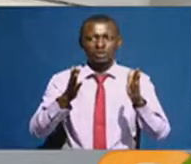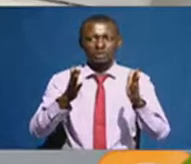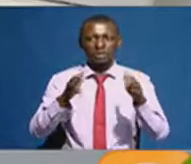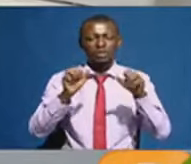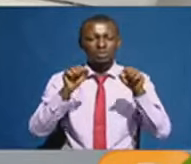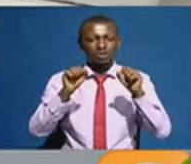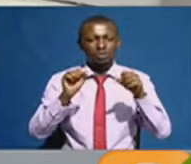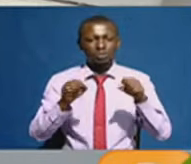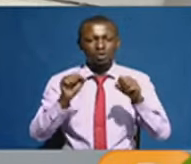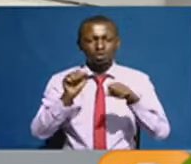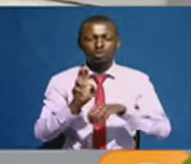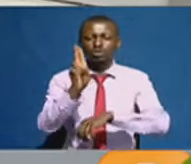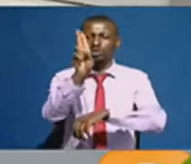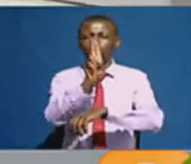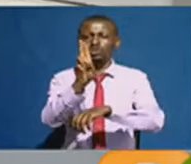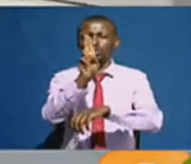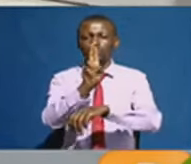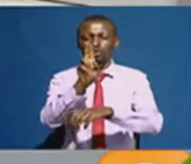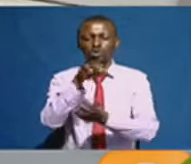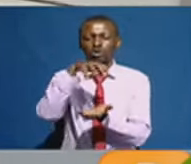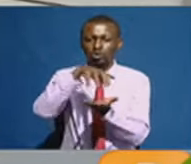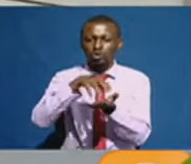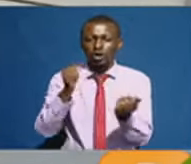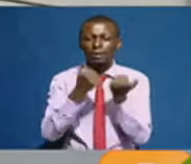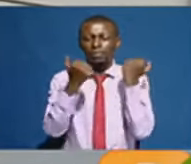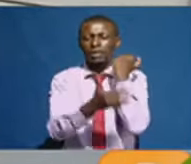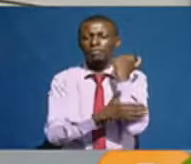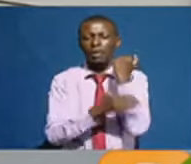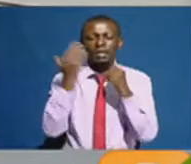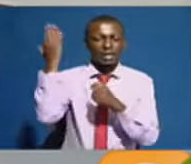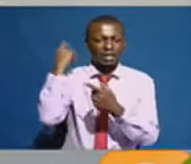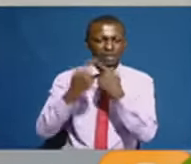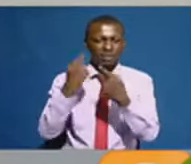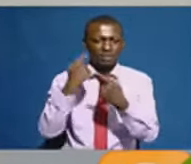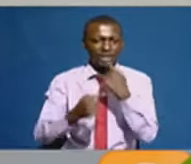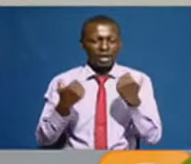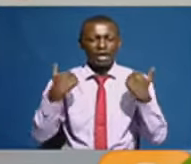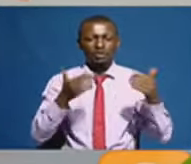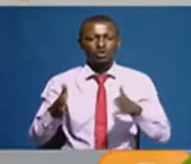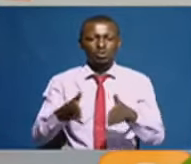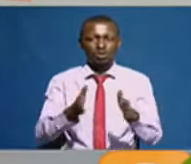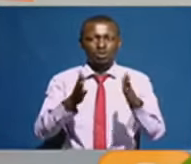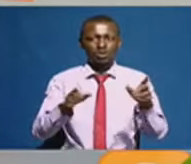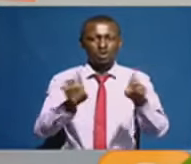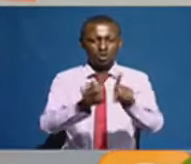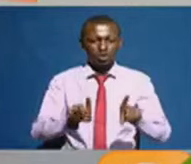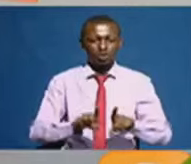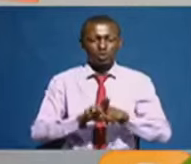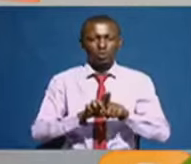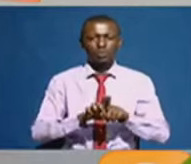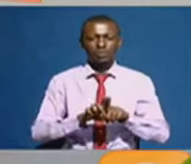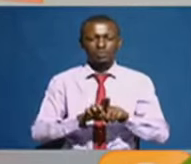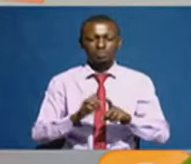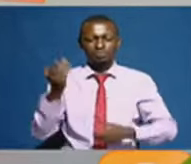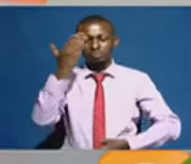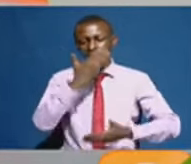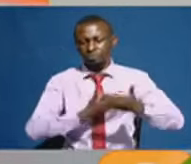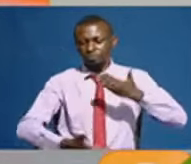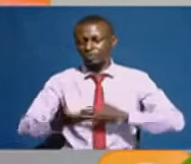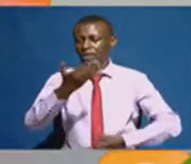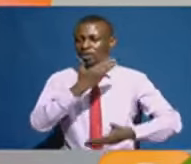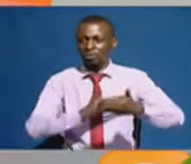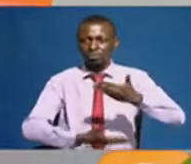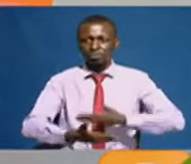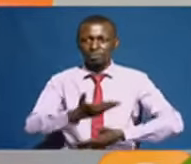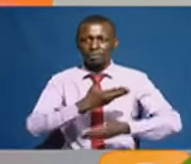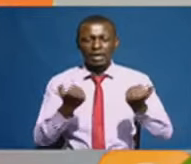of a bad situation. And that was last year. Exactly. When they started, yeah. They had an opportunity for all the conversations that we're hearing,